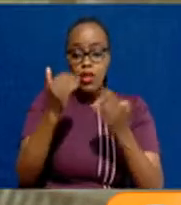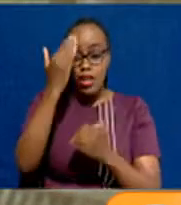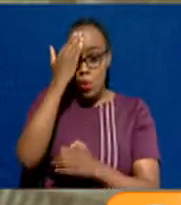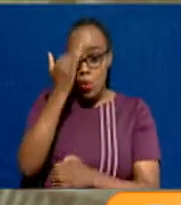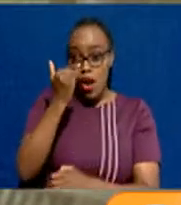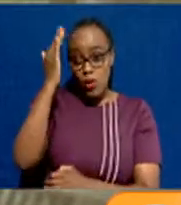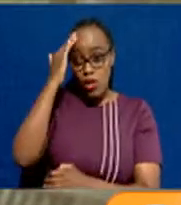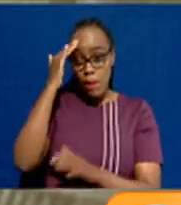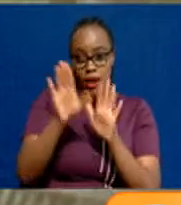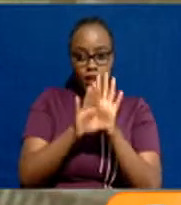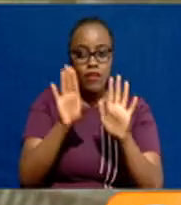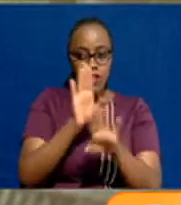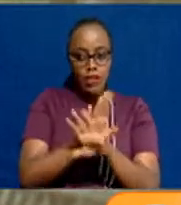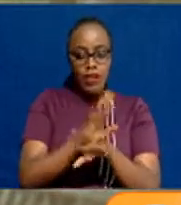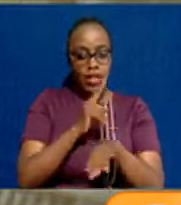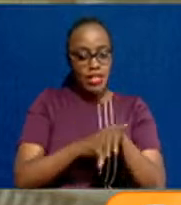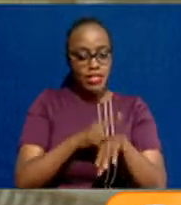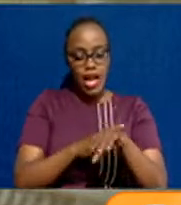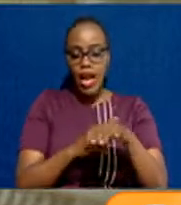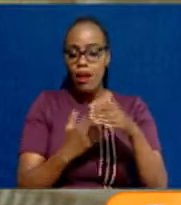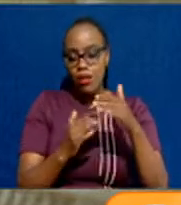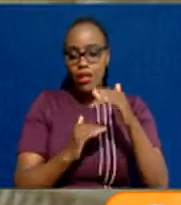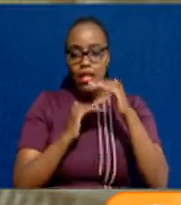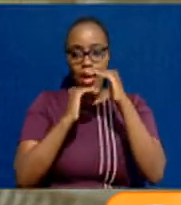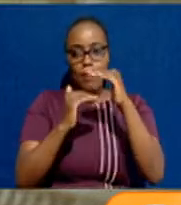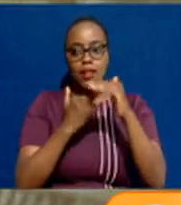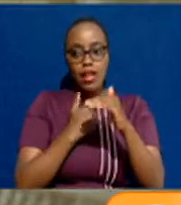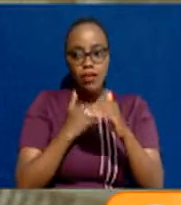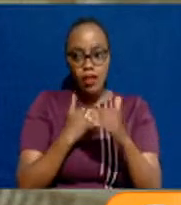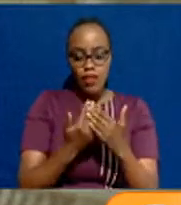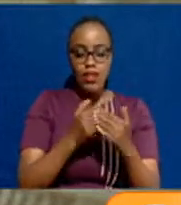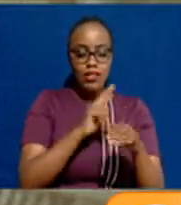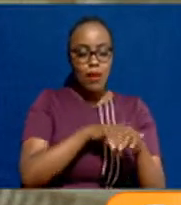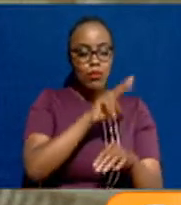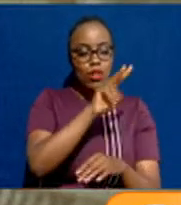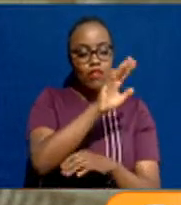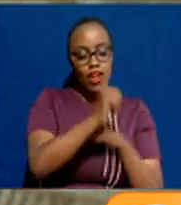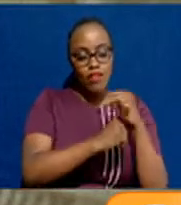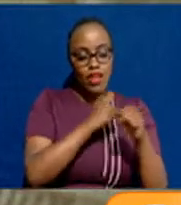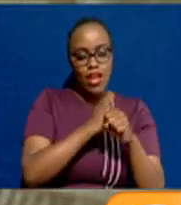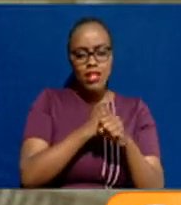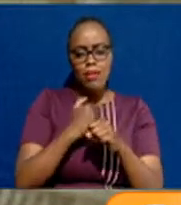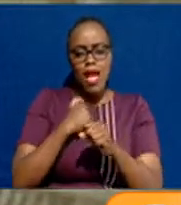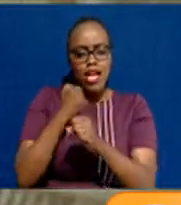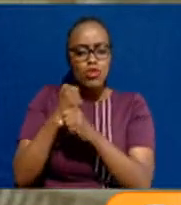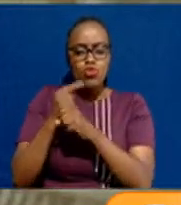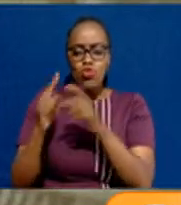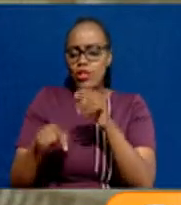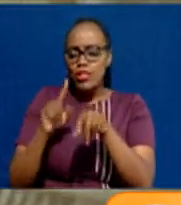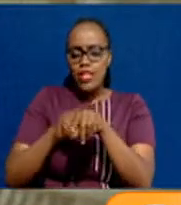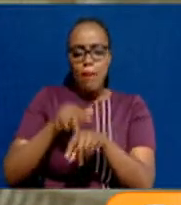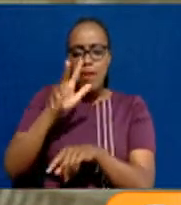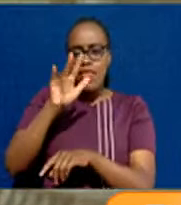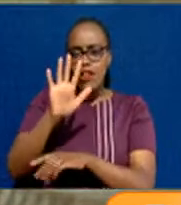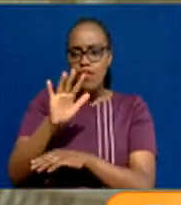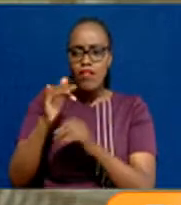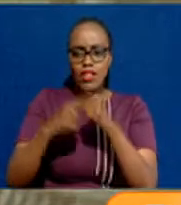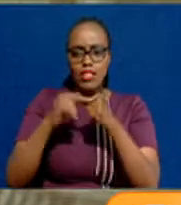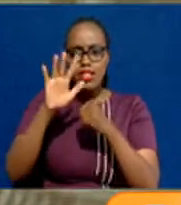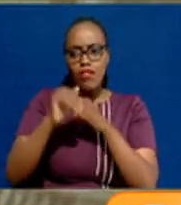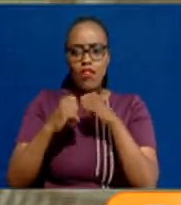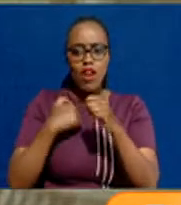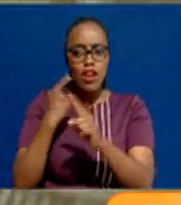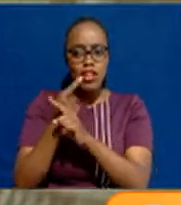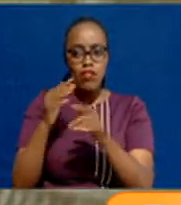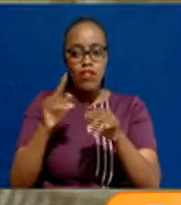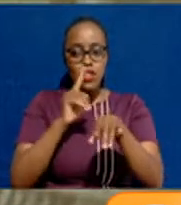again, everything is time bound. What I can do at the 25 is different from what I would do at 35 and 45 and 65. Mm.